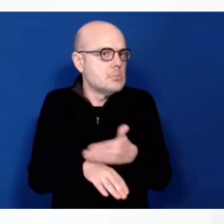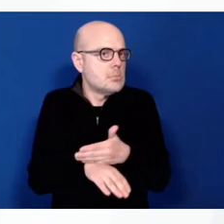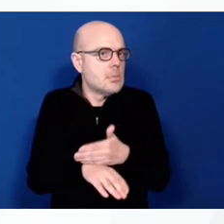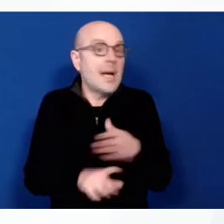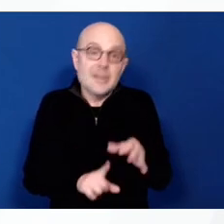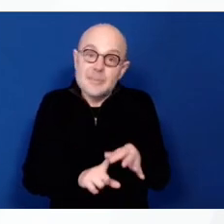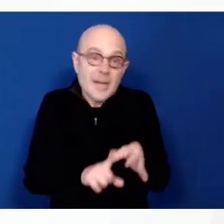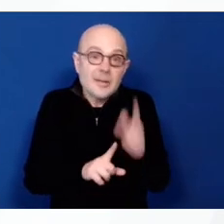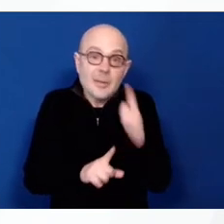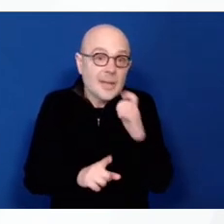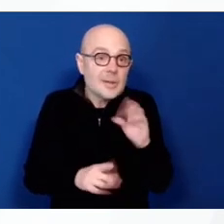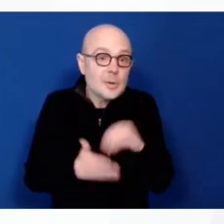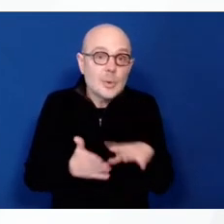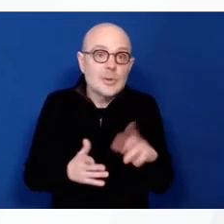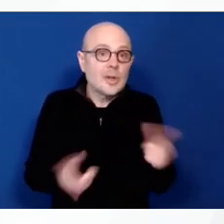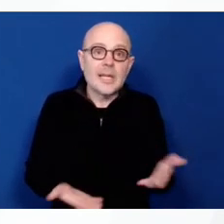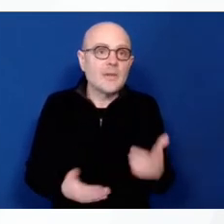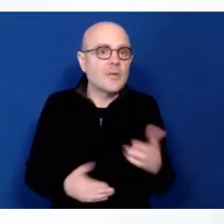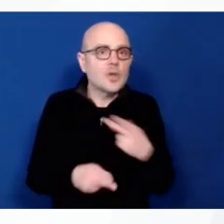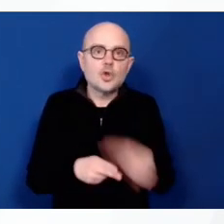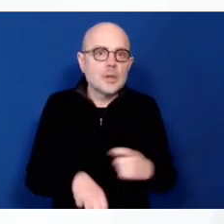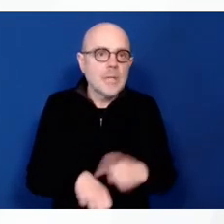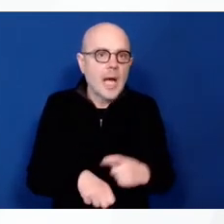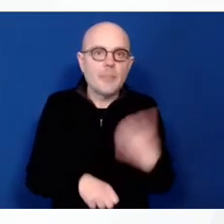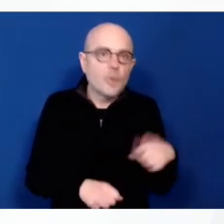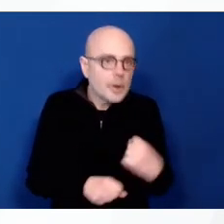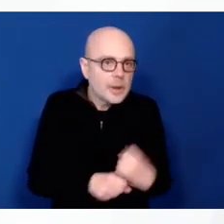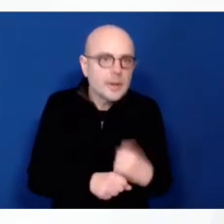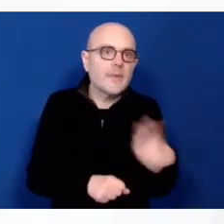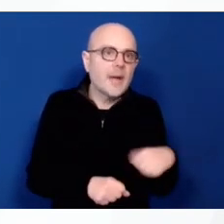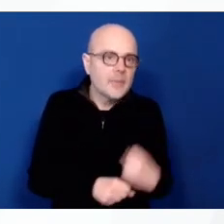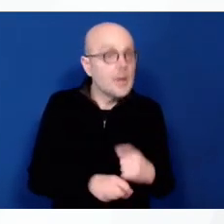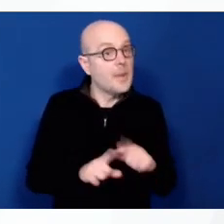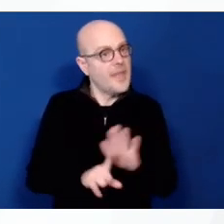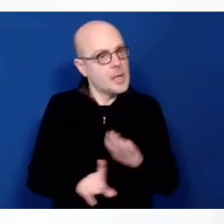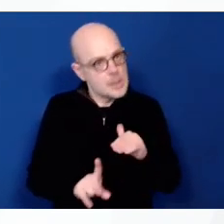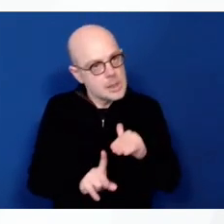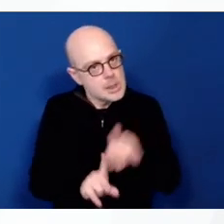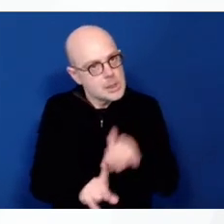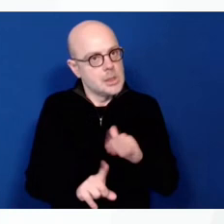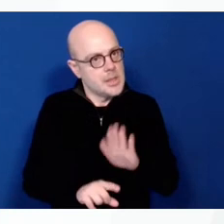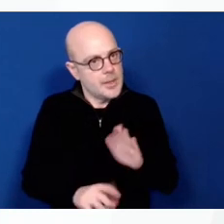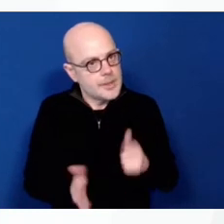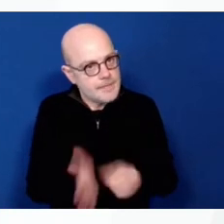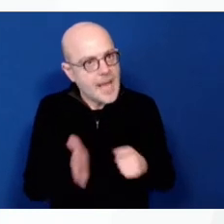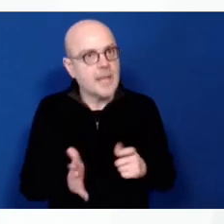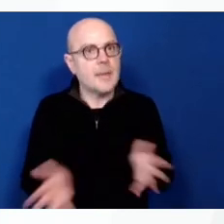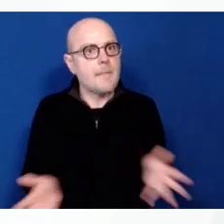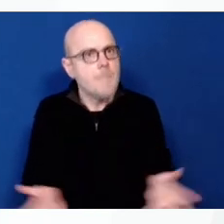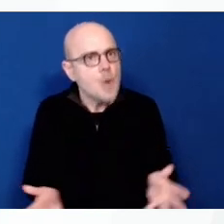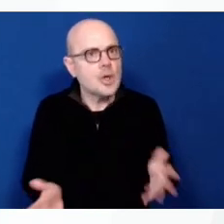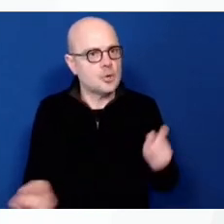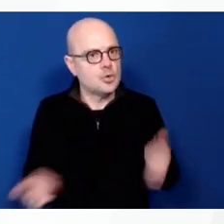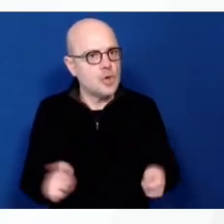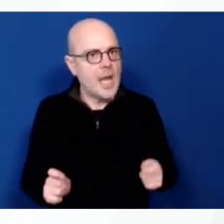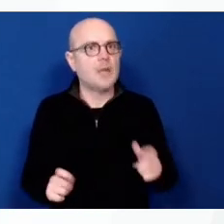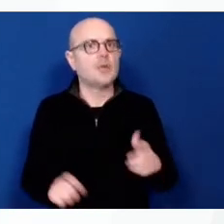time. But their prodding, their demands, push us to make change, push us to be better and to do